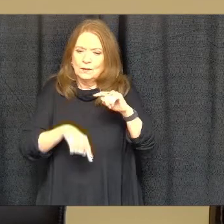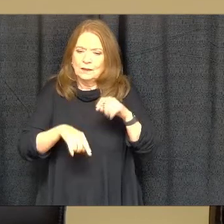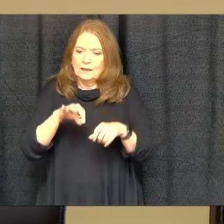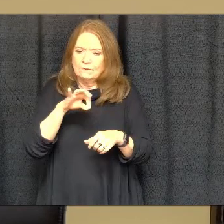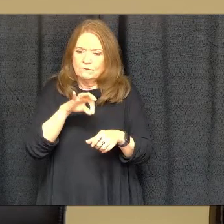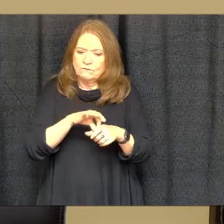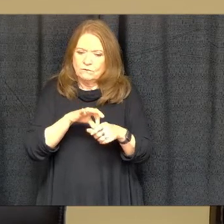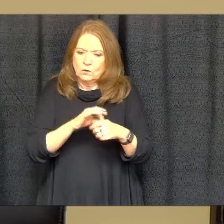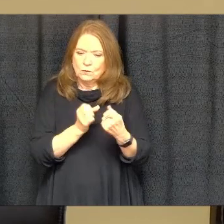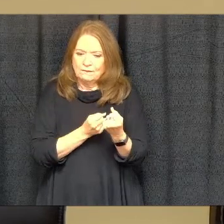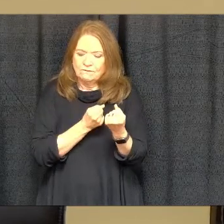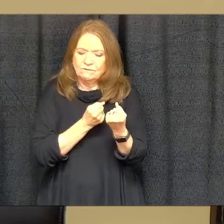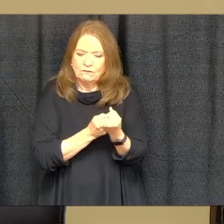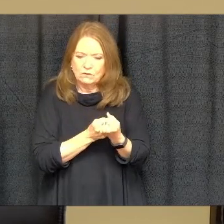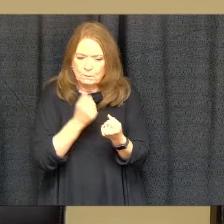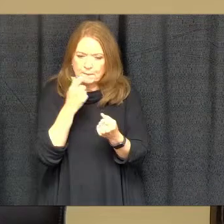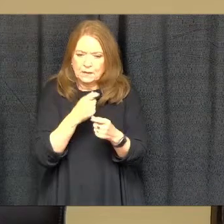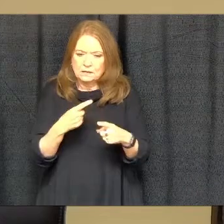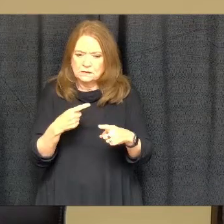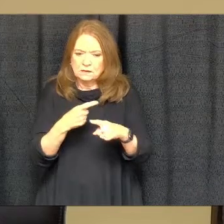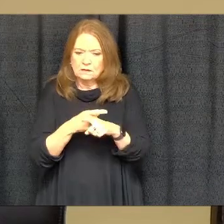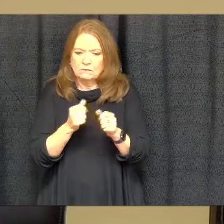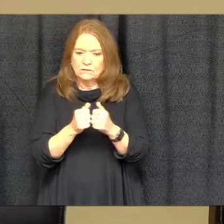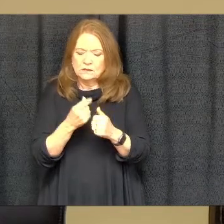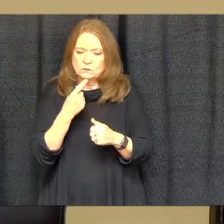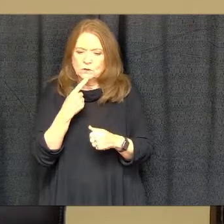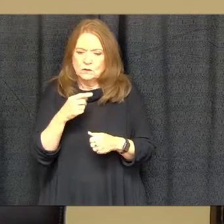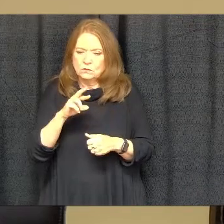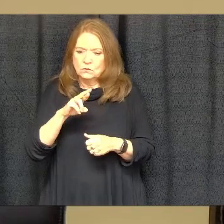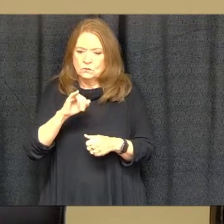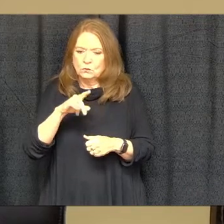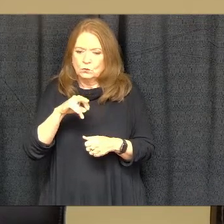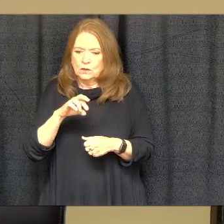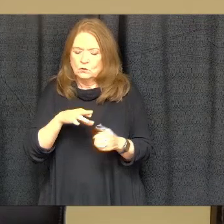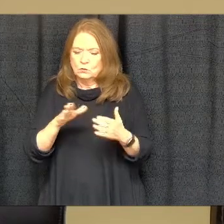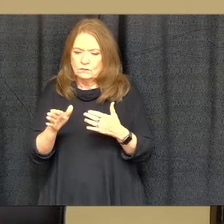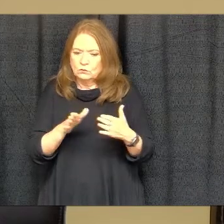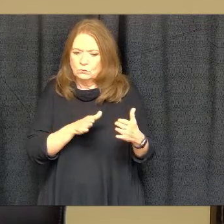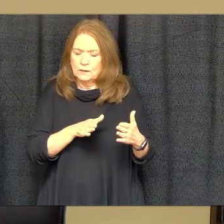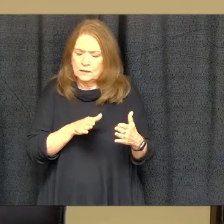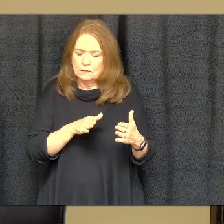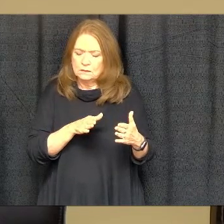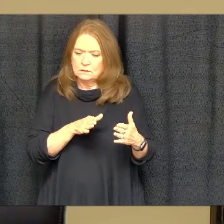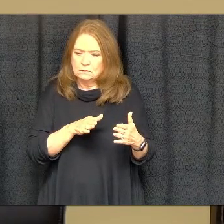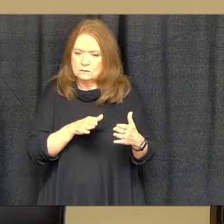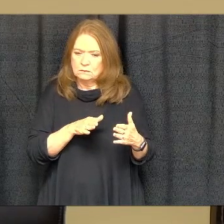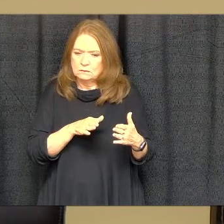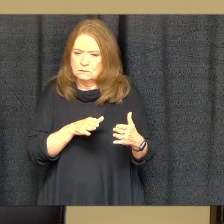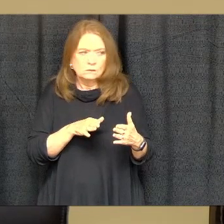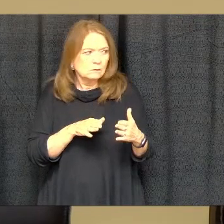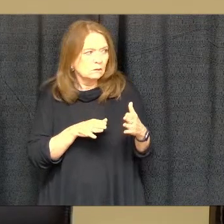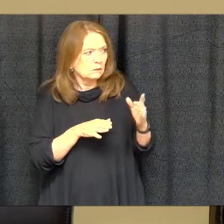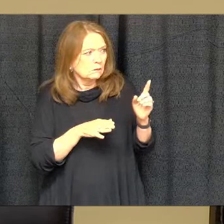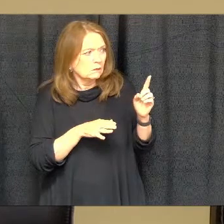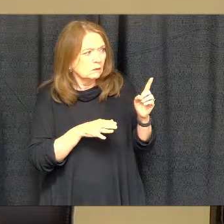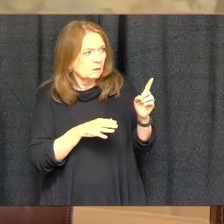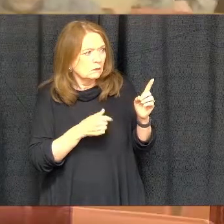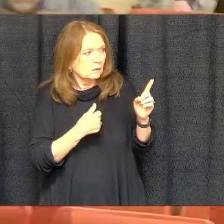in favor of it because it conflicts the Red River Plan. Did you? I got to listen to the meeting